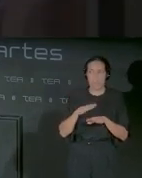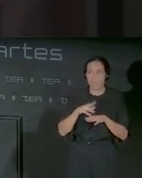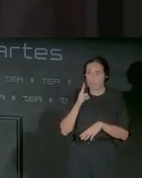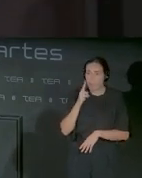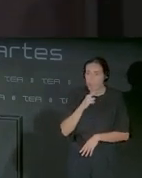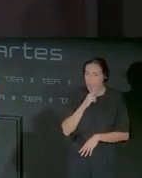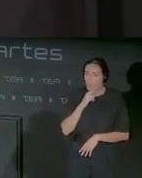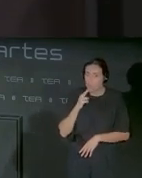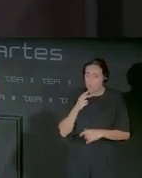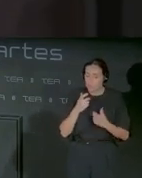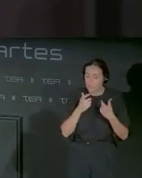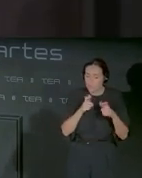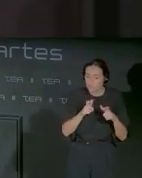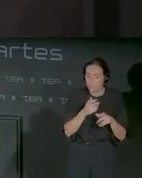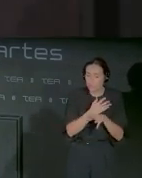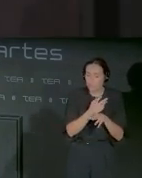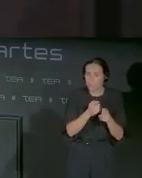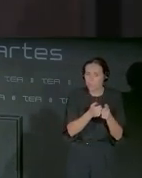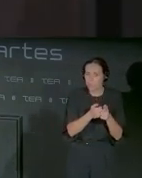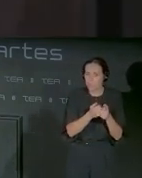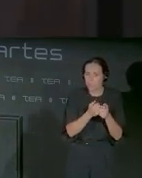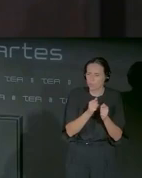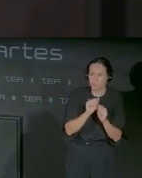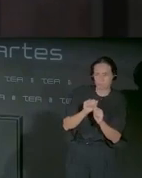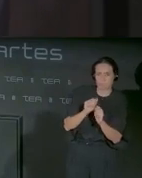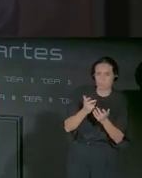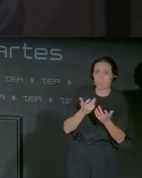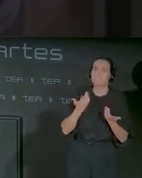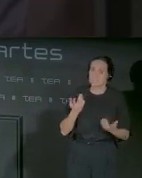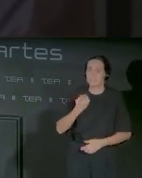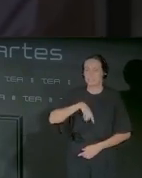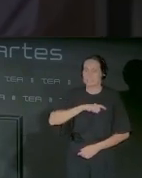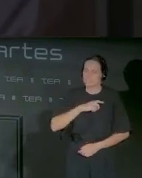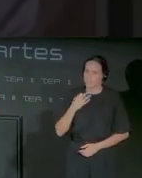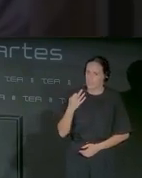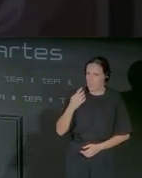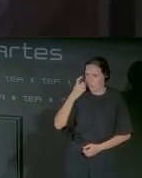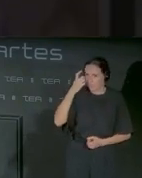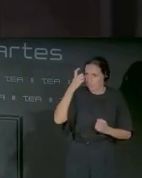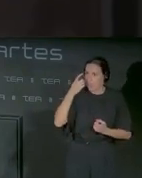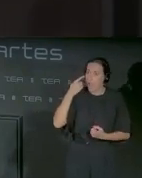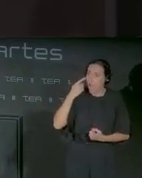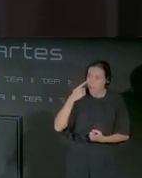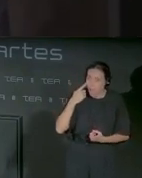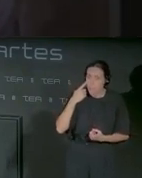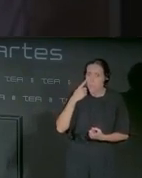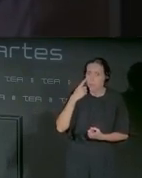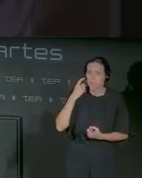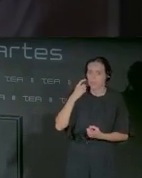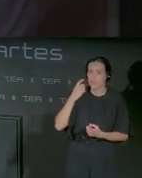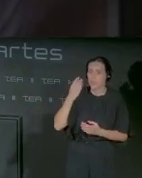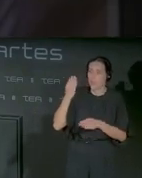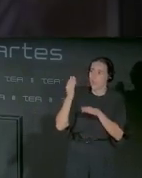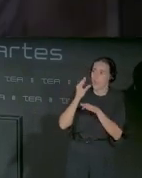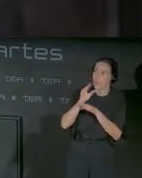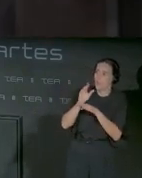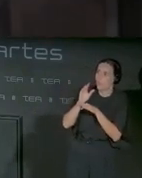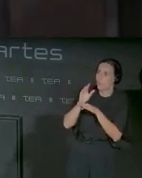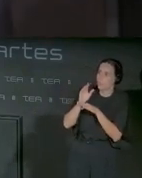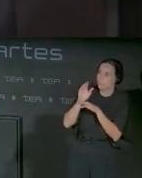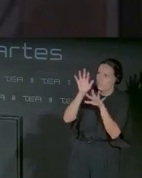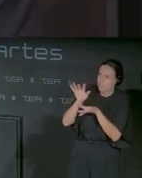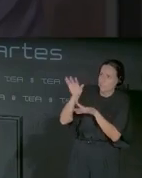you can convince them to be on the that path. That is quite a challenge to go on that, but it is necessary for sure. There are also,